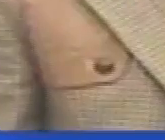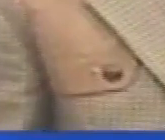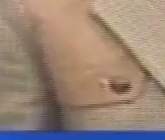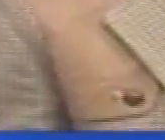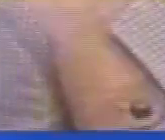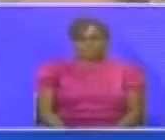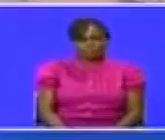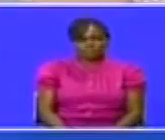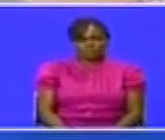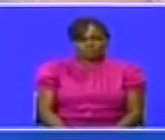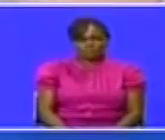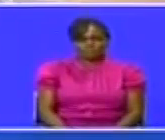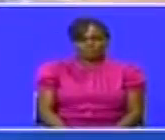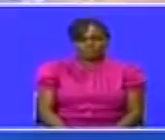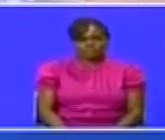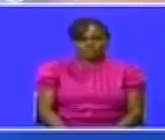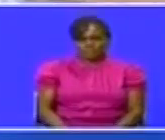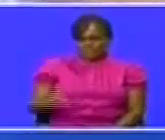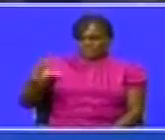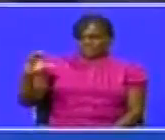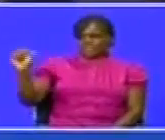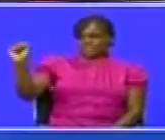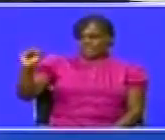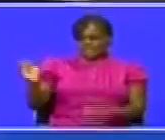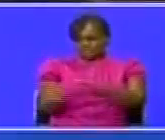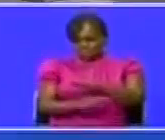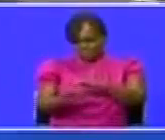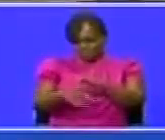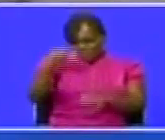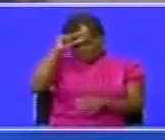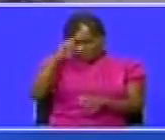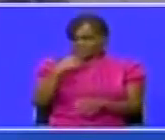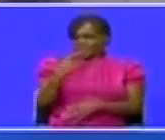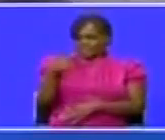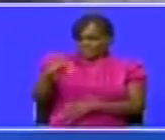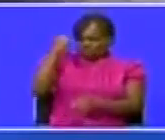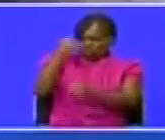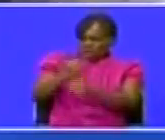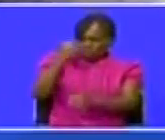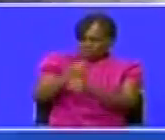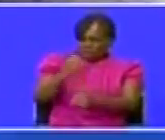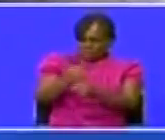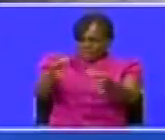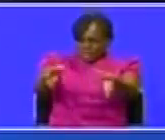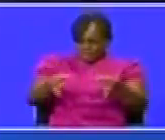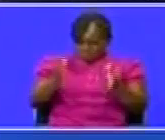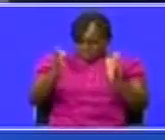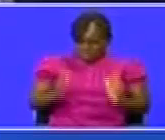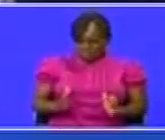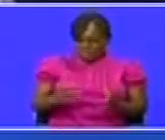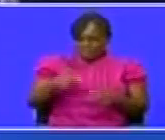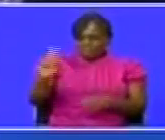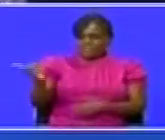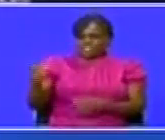2008. Waititu, who has worked as an assistant minister in the Grand Coalition government, says he has worked as an accountant in the Ministry